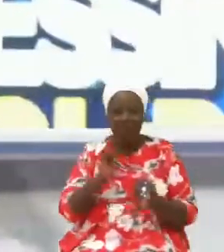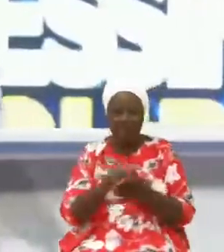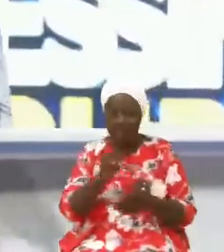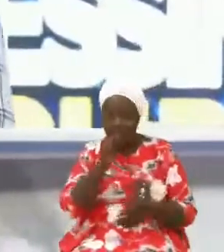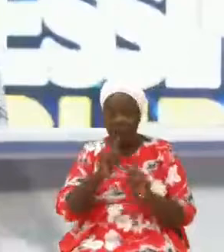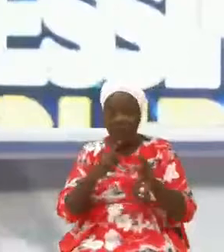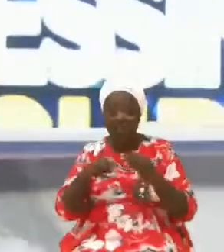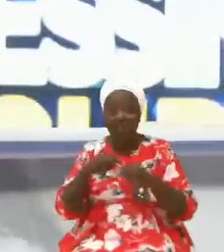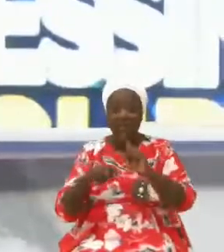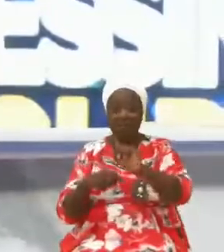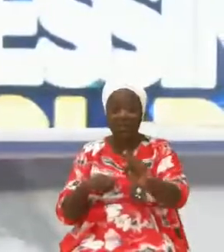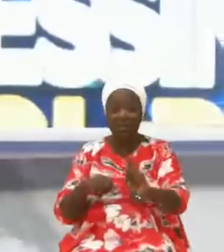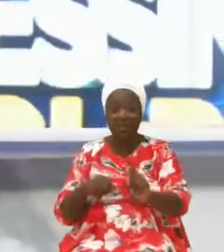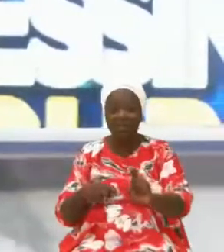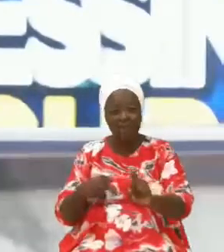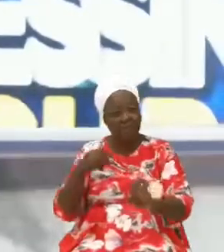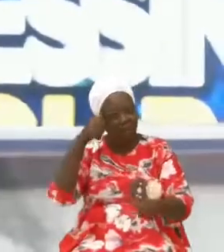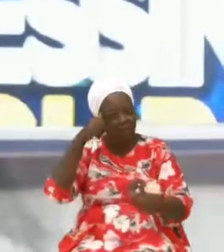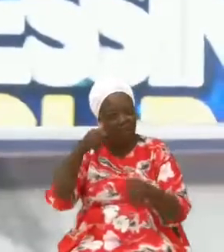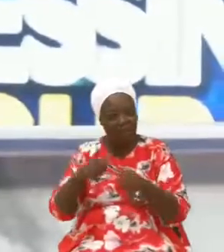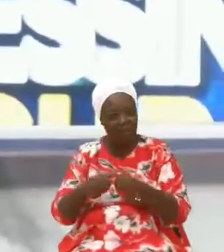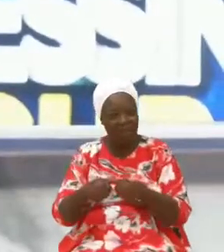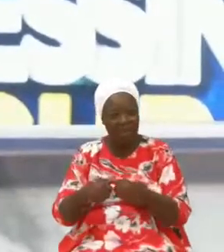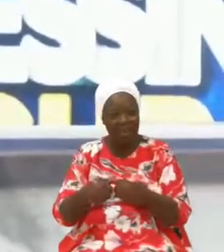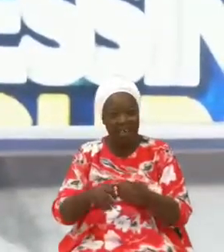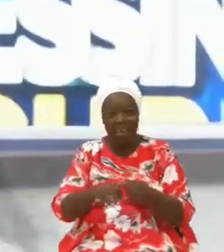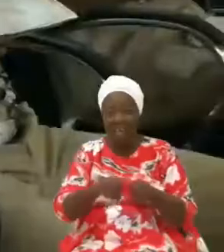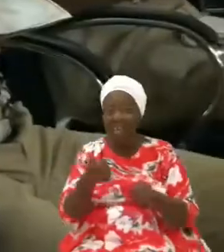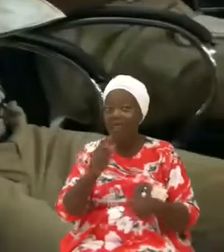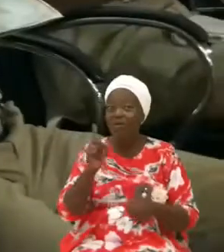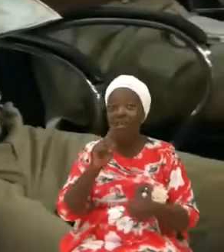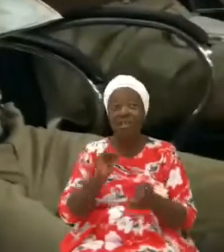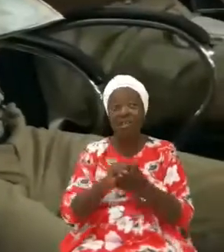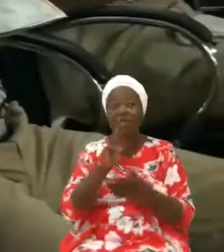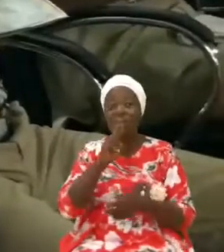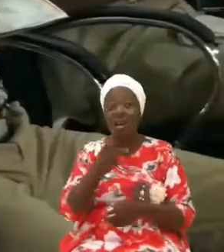you tonight. Are you the one I'm talking about?